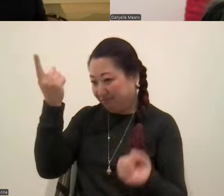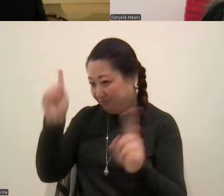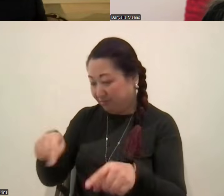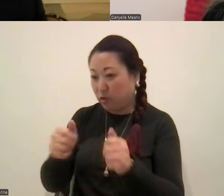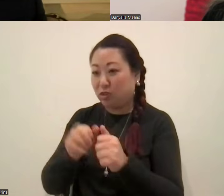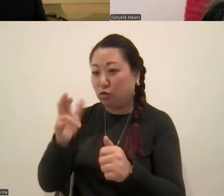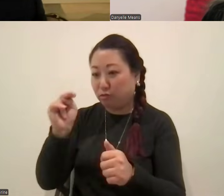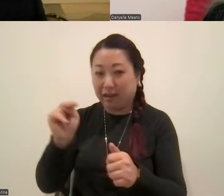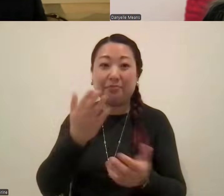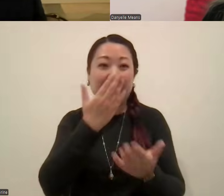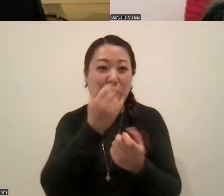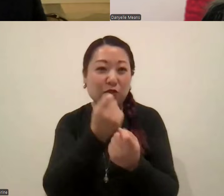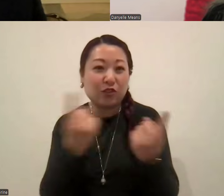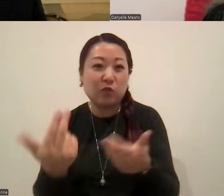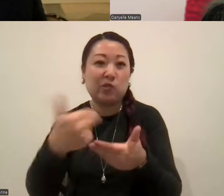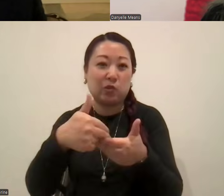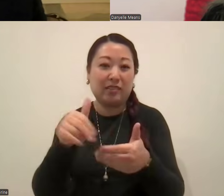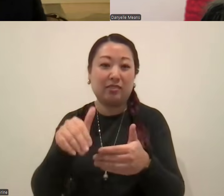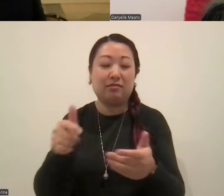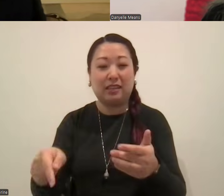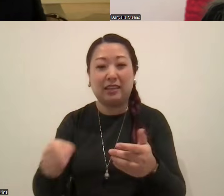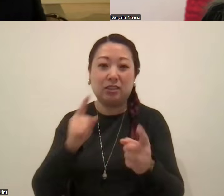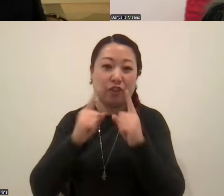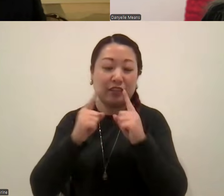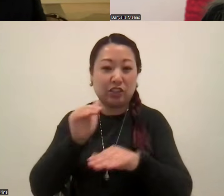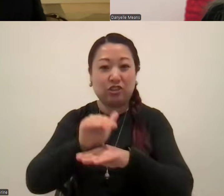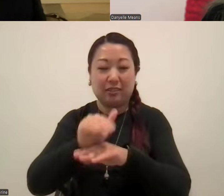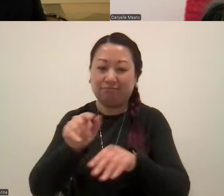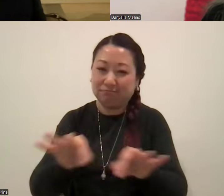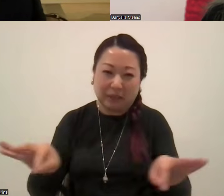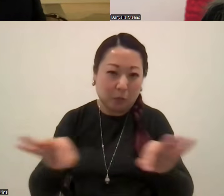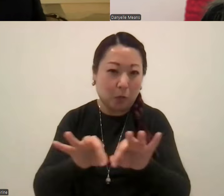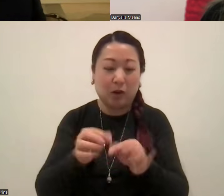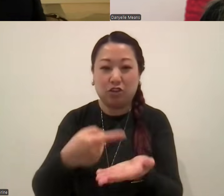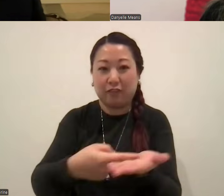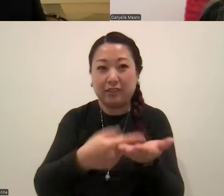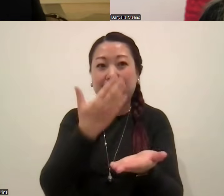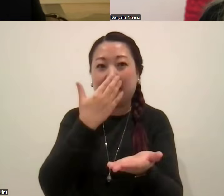for the conversation. This is an important one. And thank you for joining the AIA this evening.